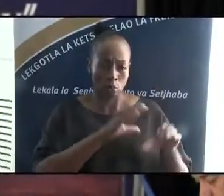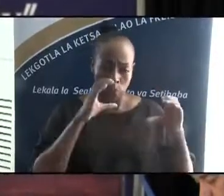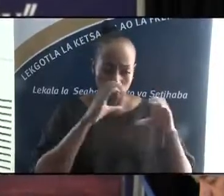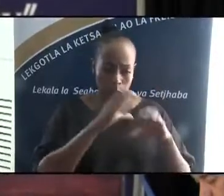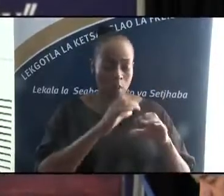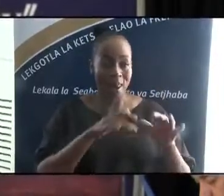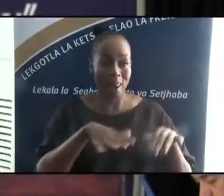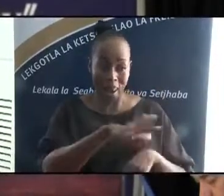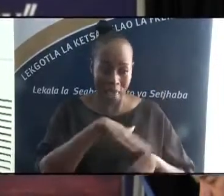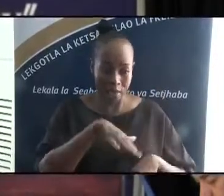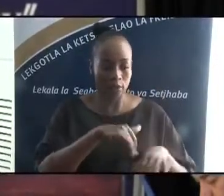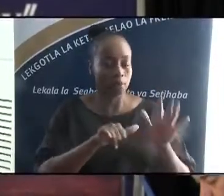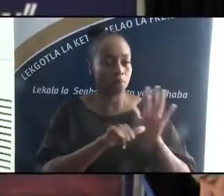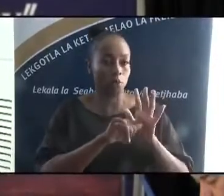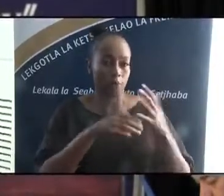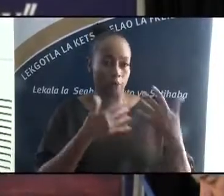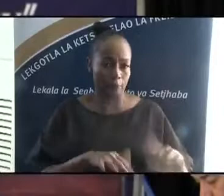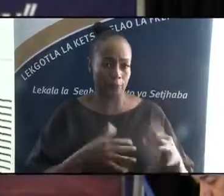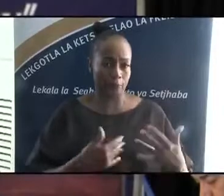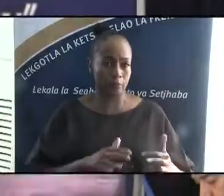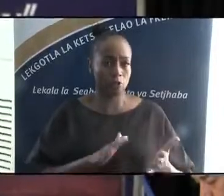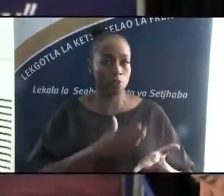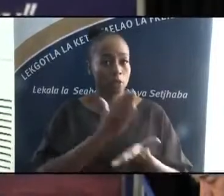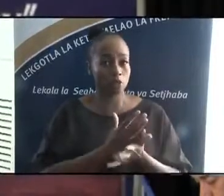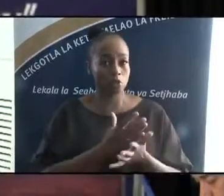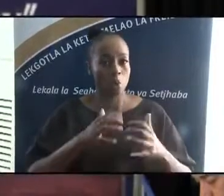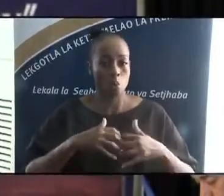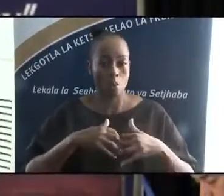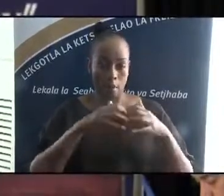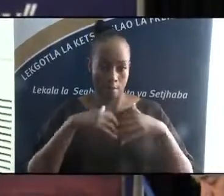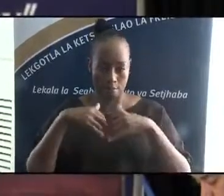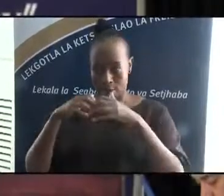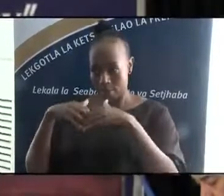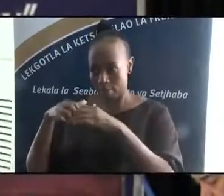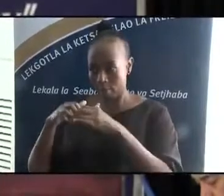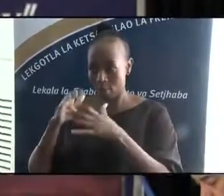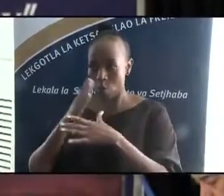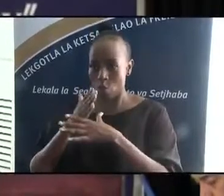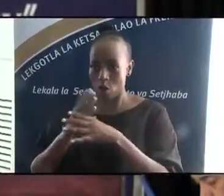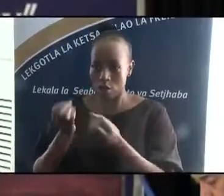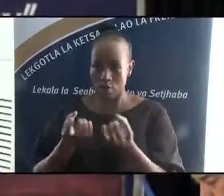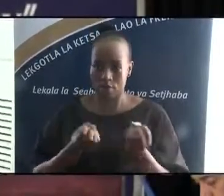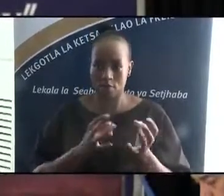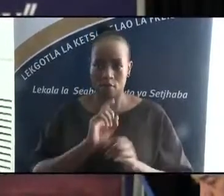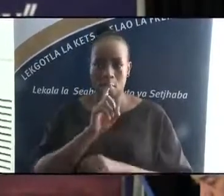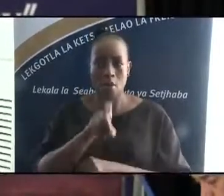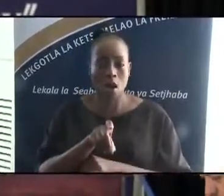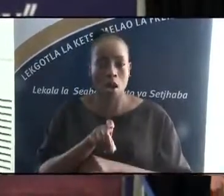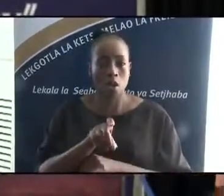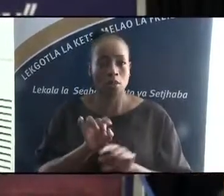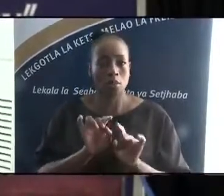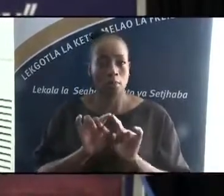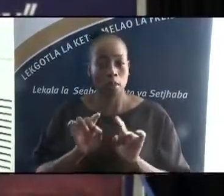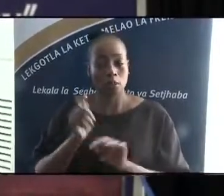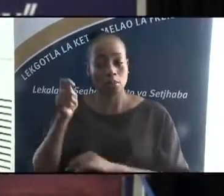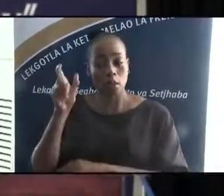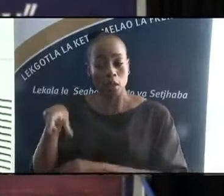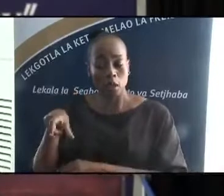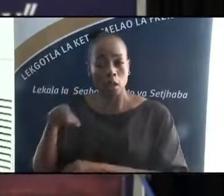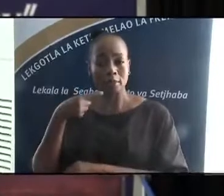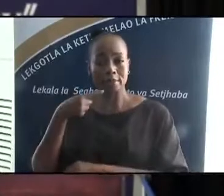land is a key economic driver and a tool to create those sustainable jobs. With that said, Honourable